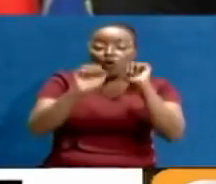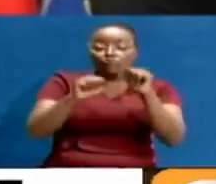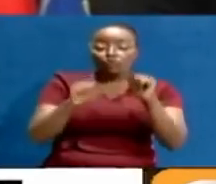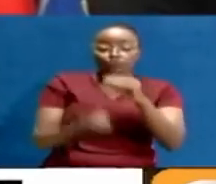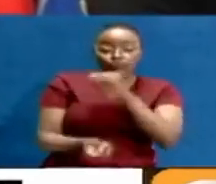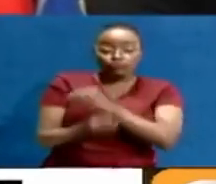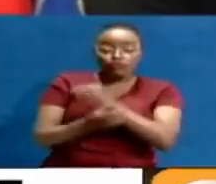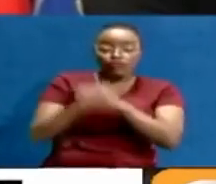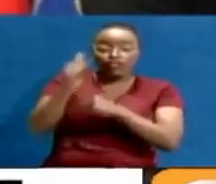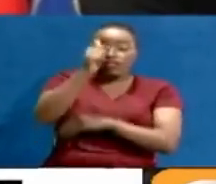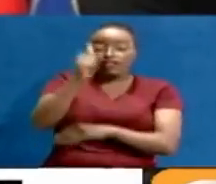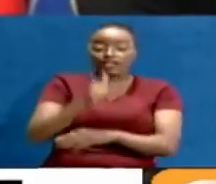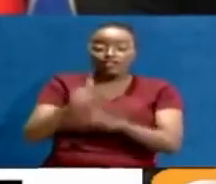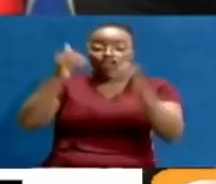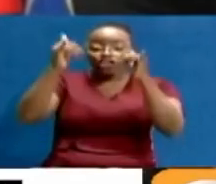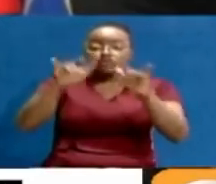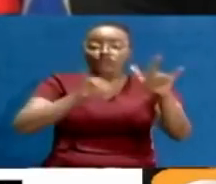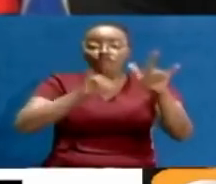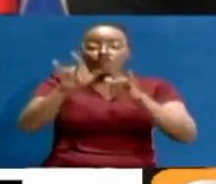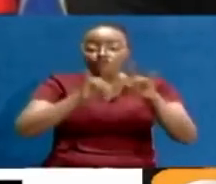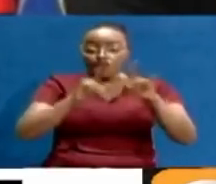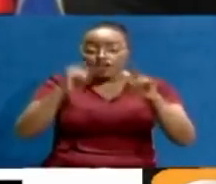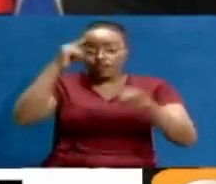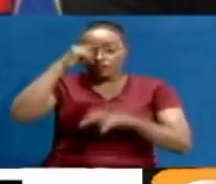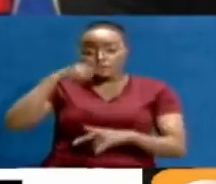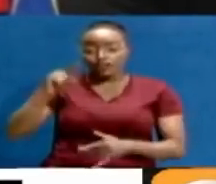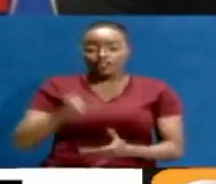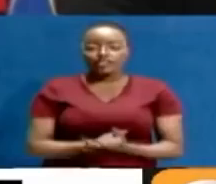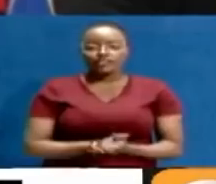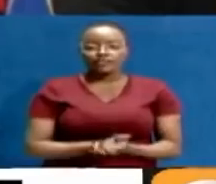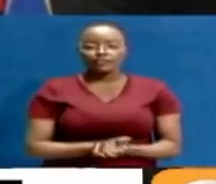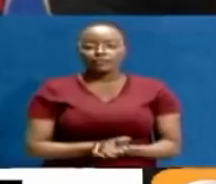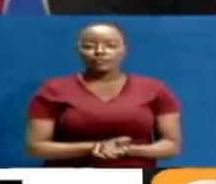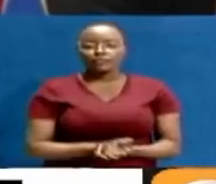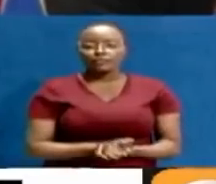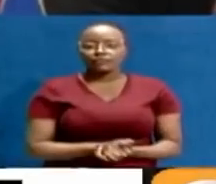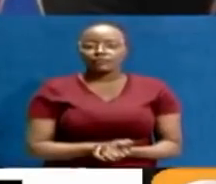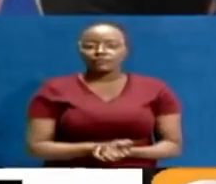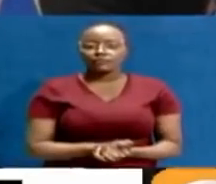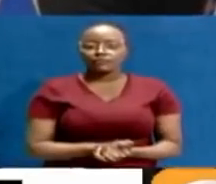Tanzania's new foreign policy. Stephen Leto, Citizen TV.